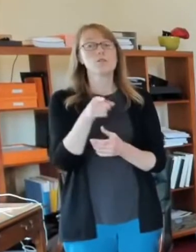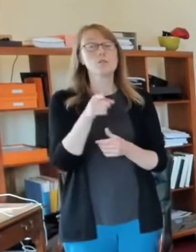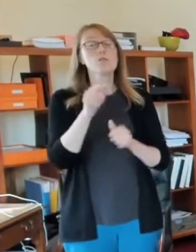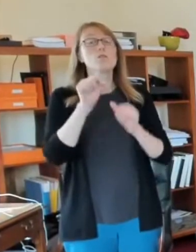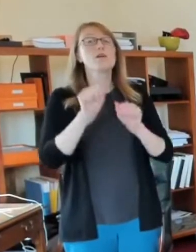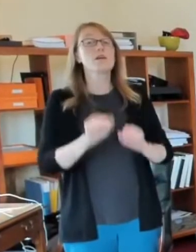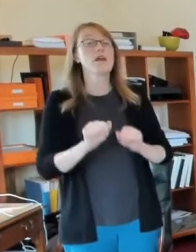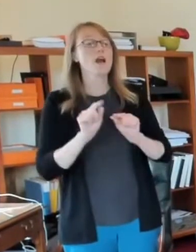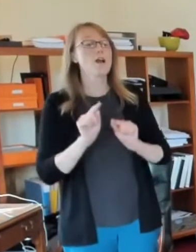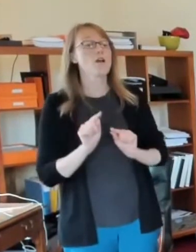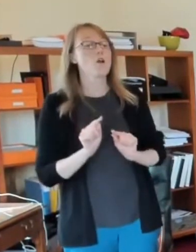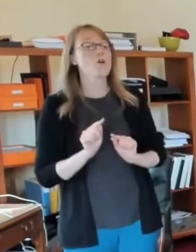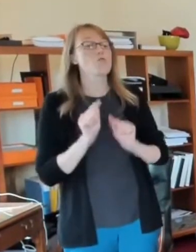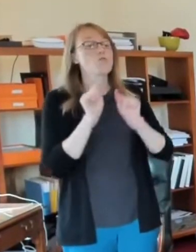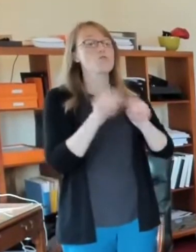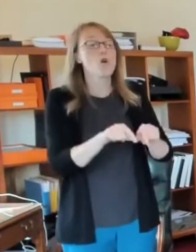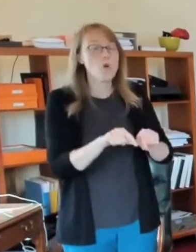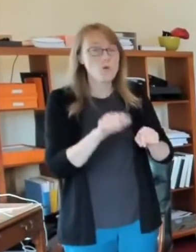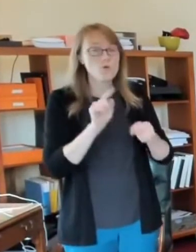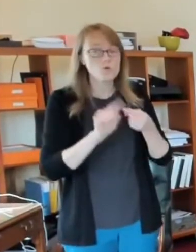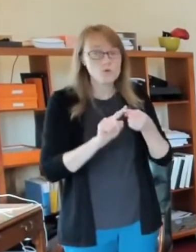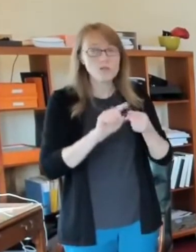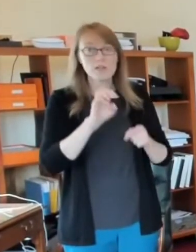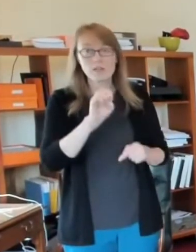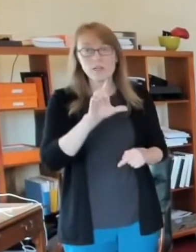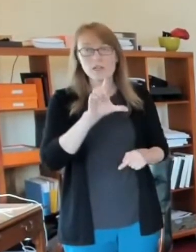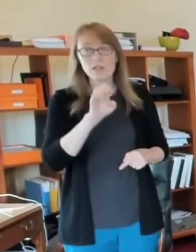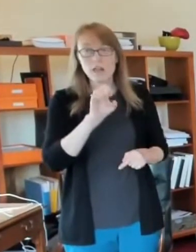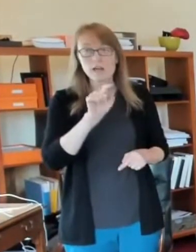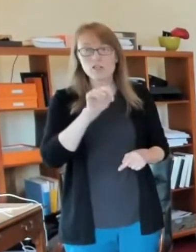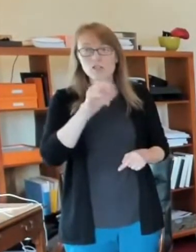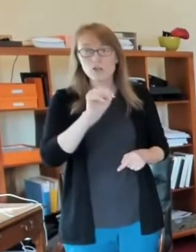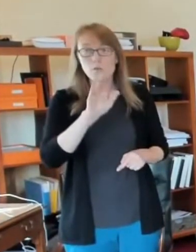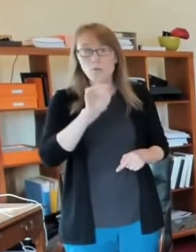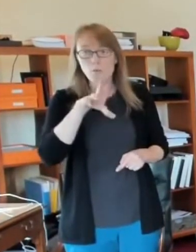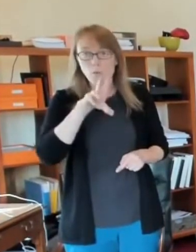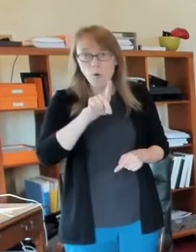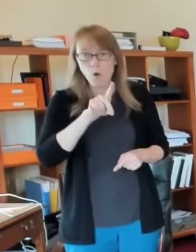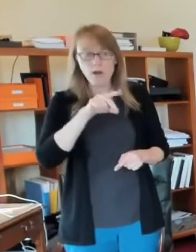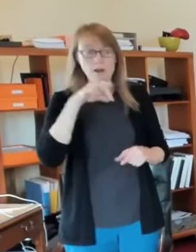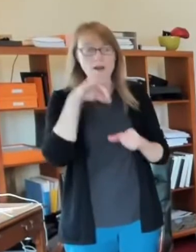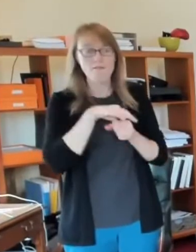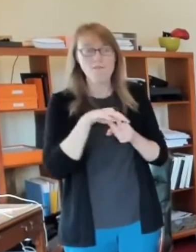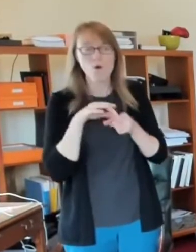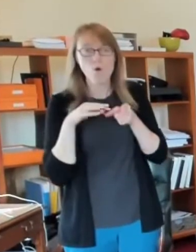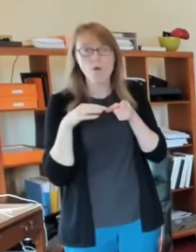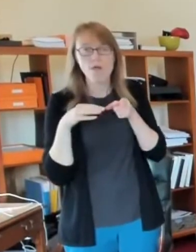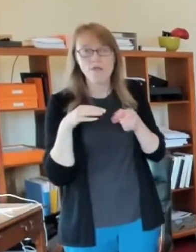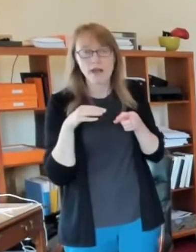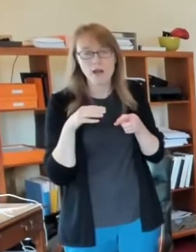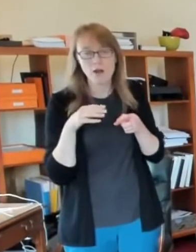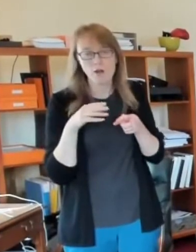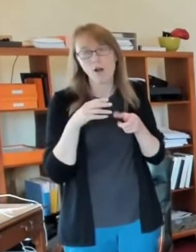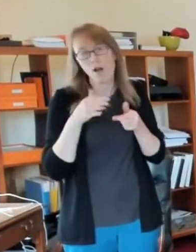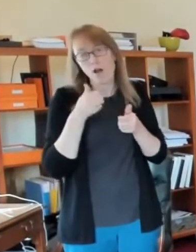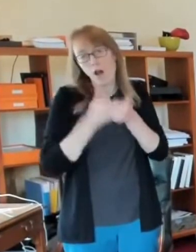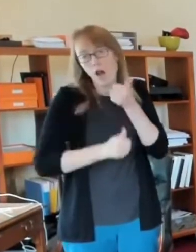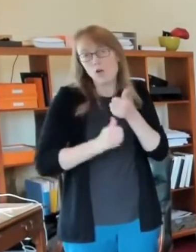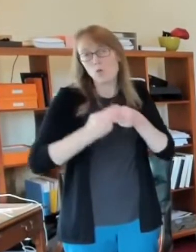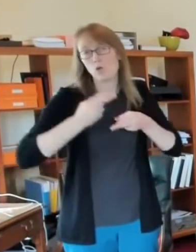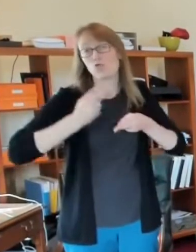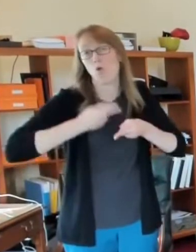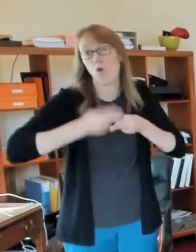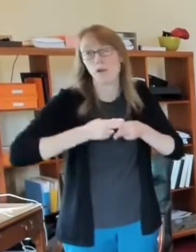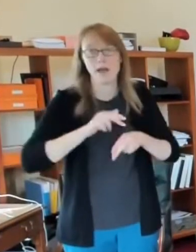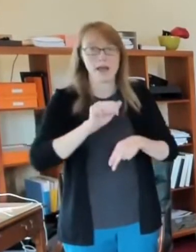board up until the day before the election, which the election's August the 4th. So you can walk in as if you're in a